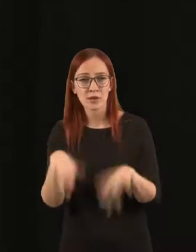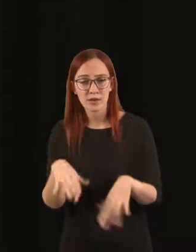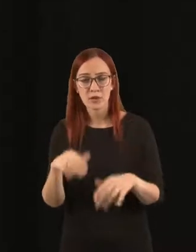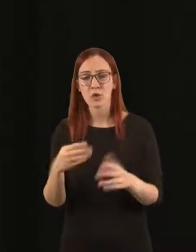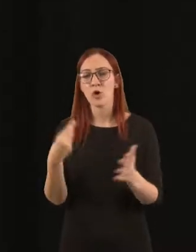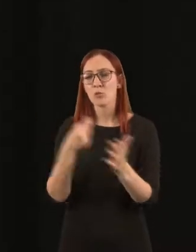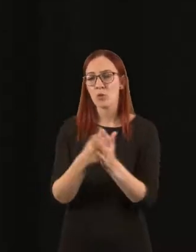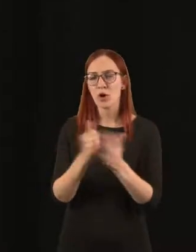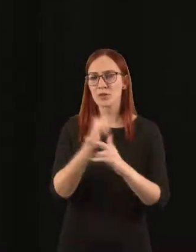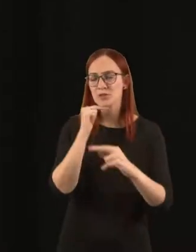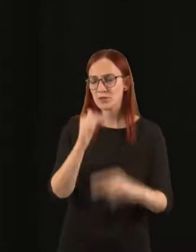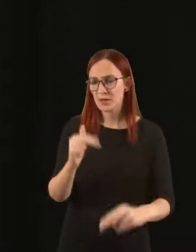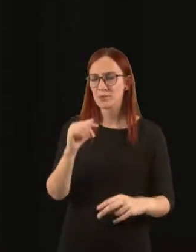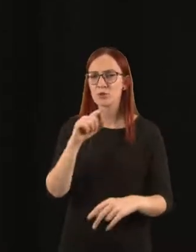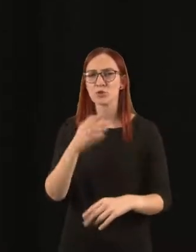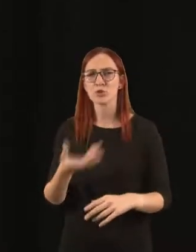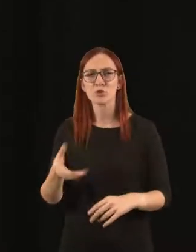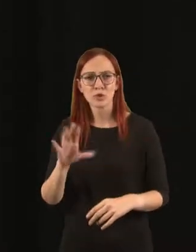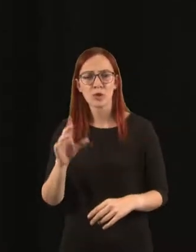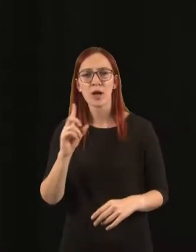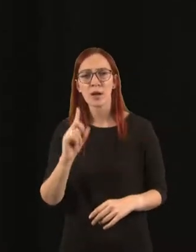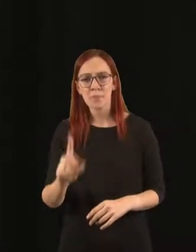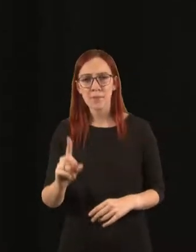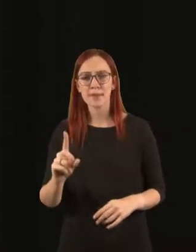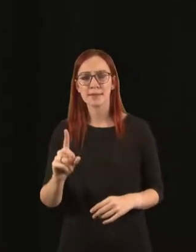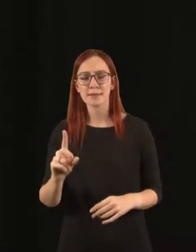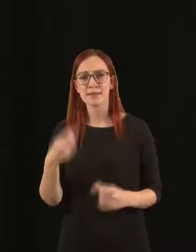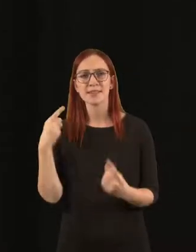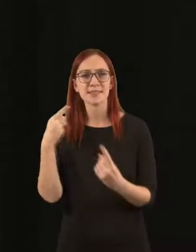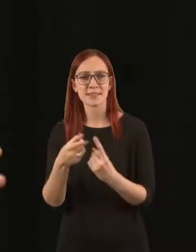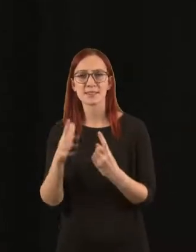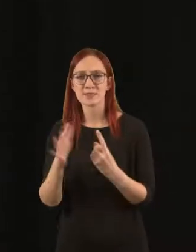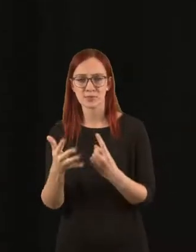few minutes, and we have been talking about